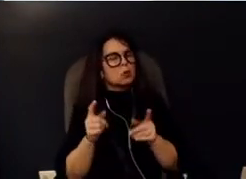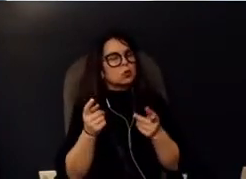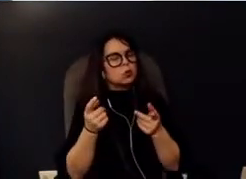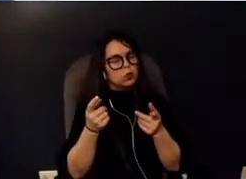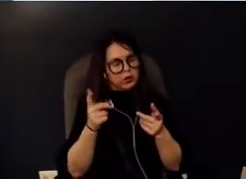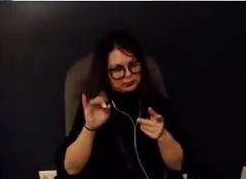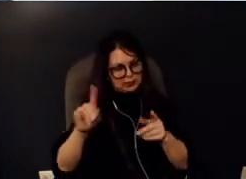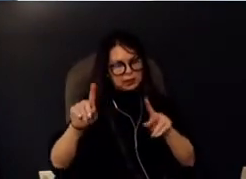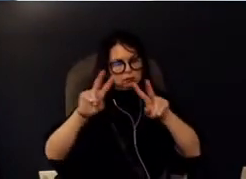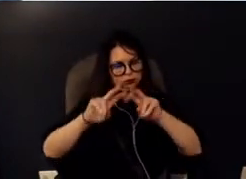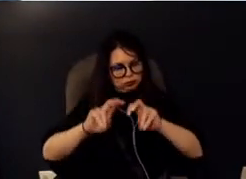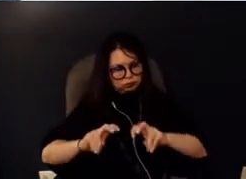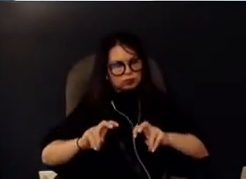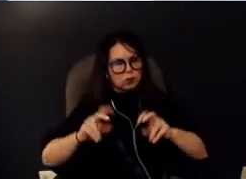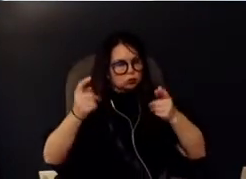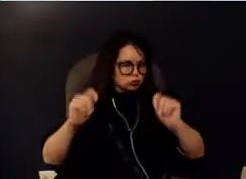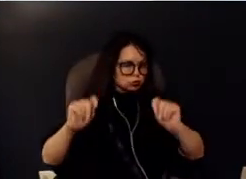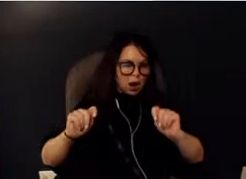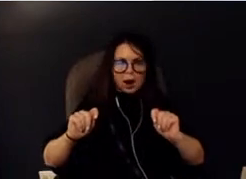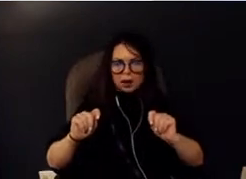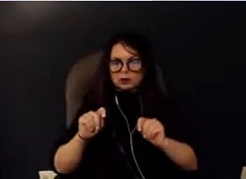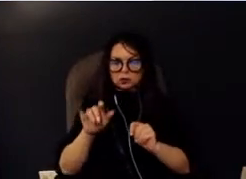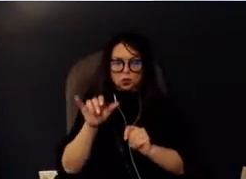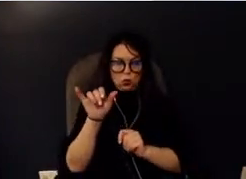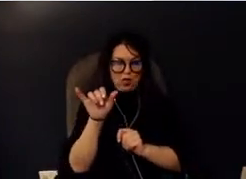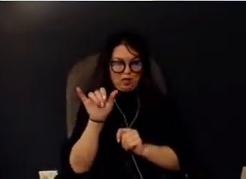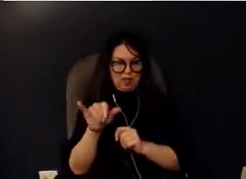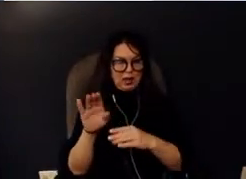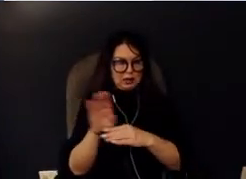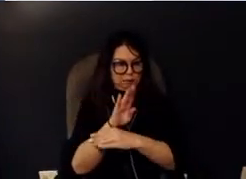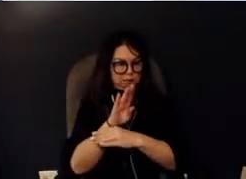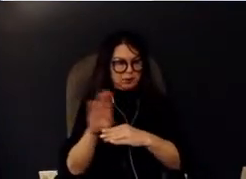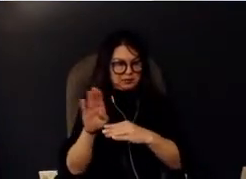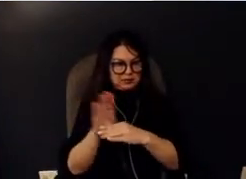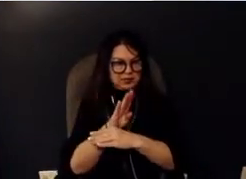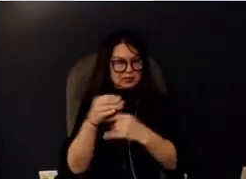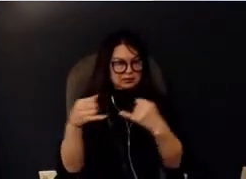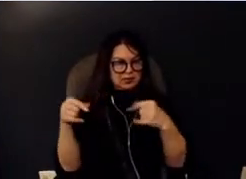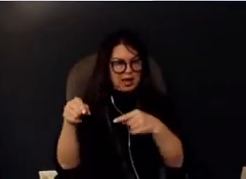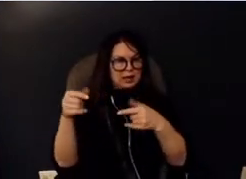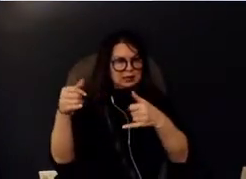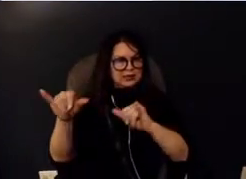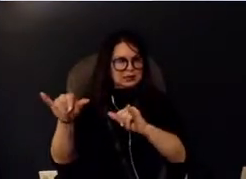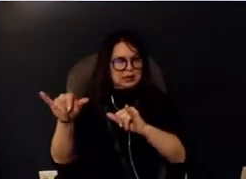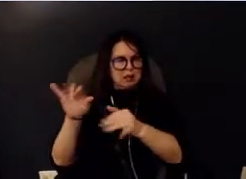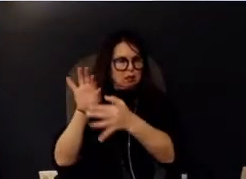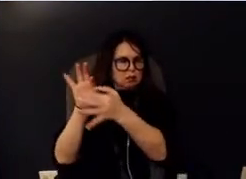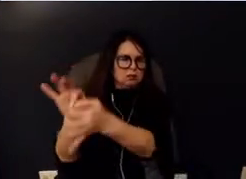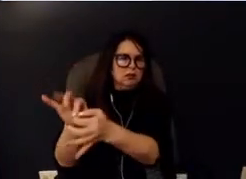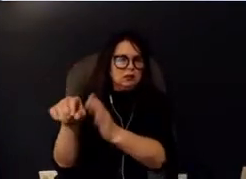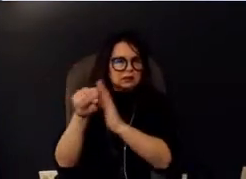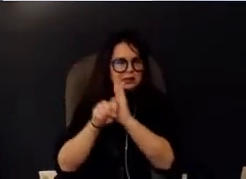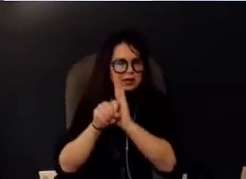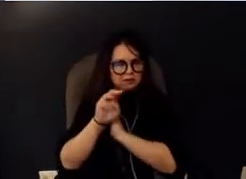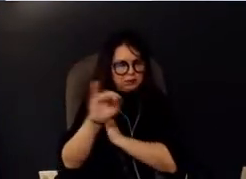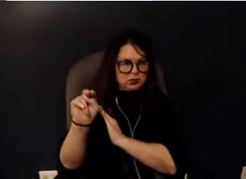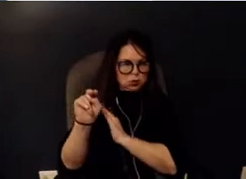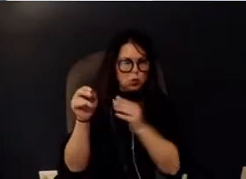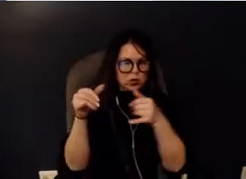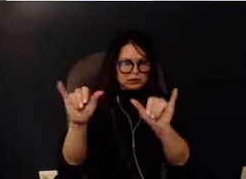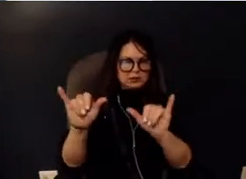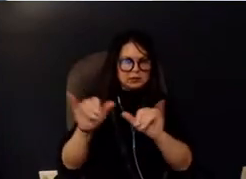that business line is still with the state of Minnesota, and I would be happy to answer any